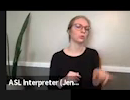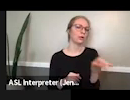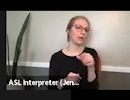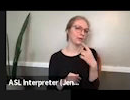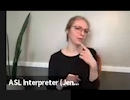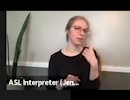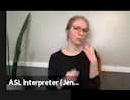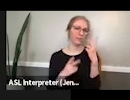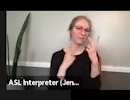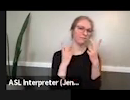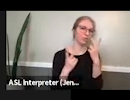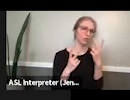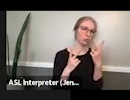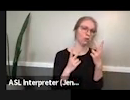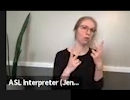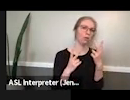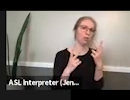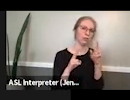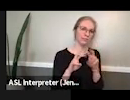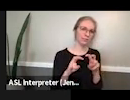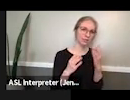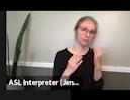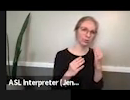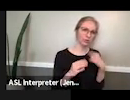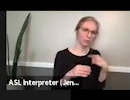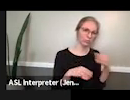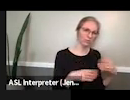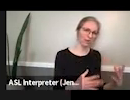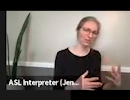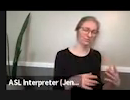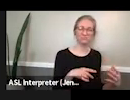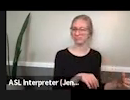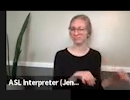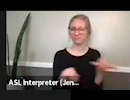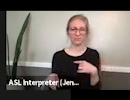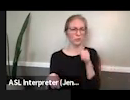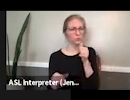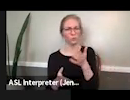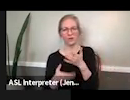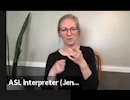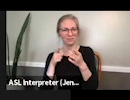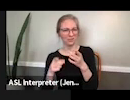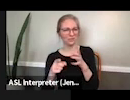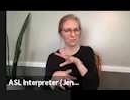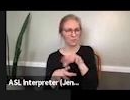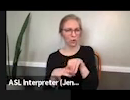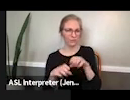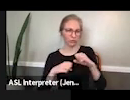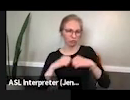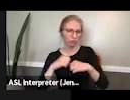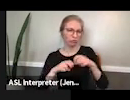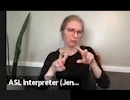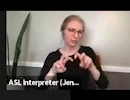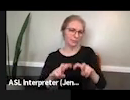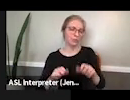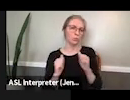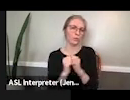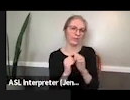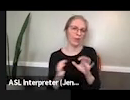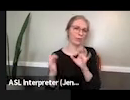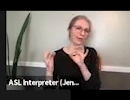assessment information I provided, I don't recommend you do this as part of a structured assessment without the input